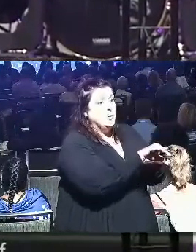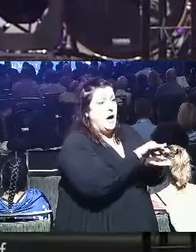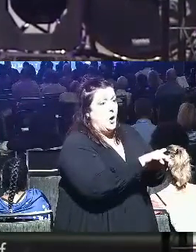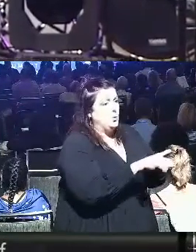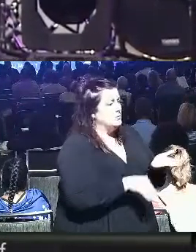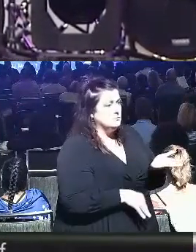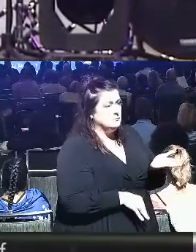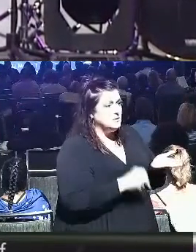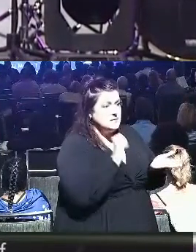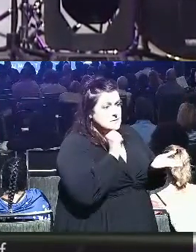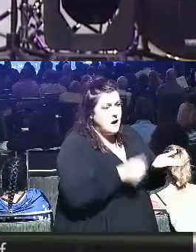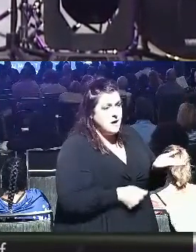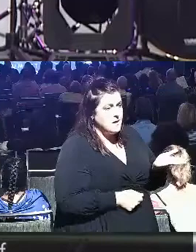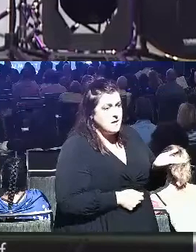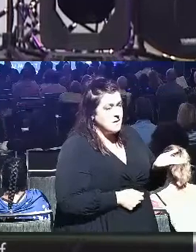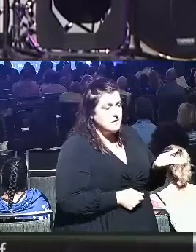sisters.